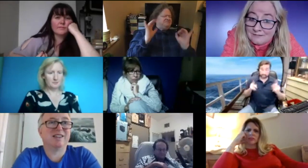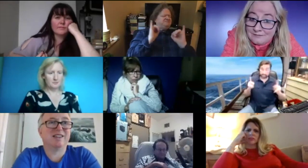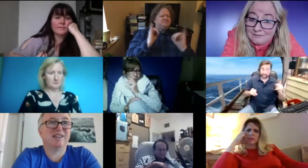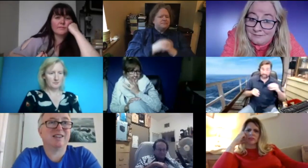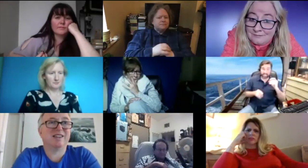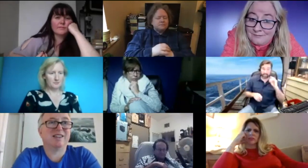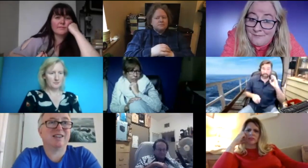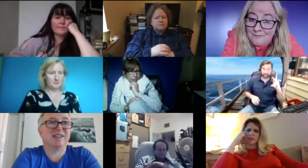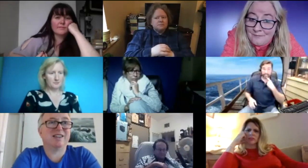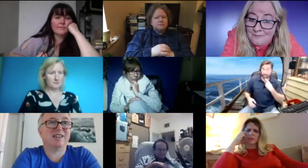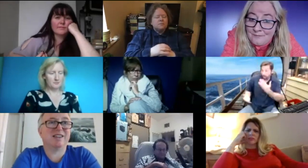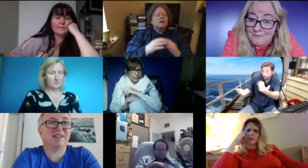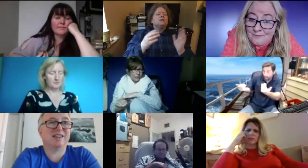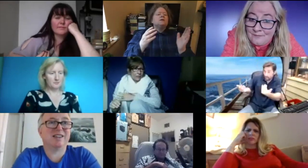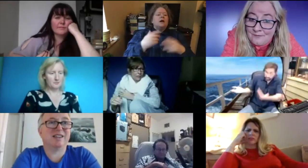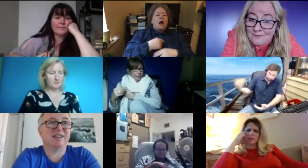in.